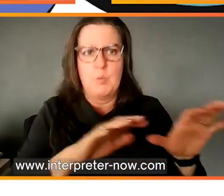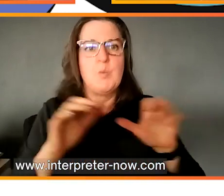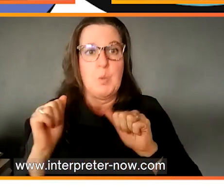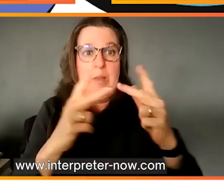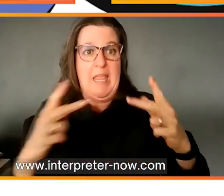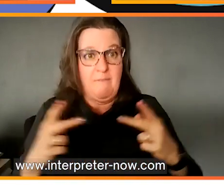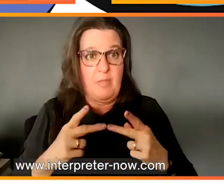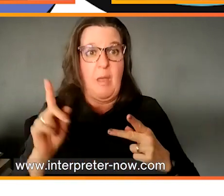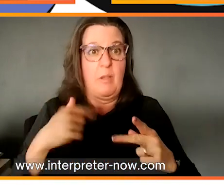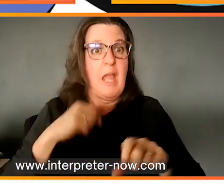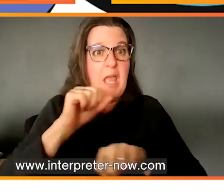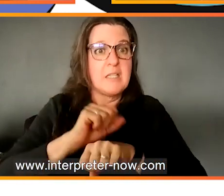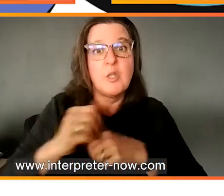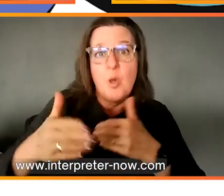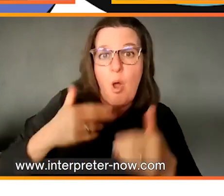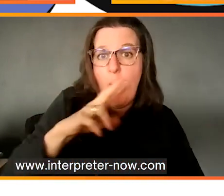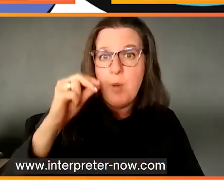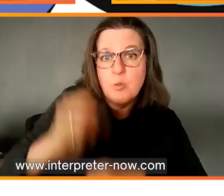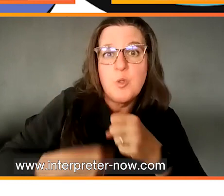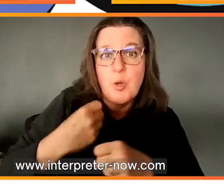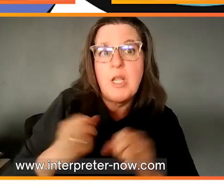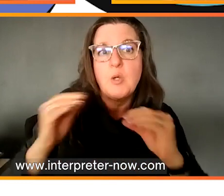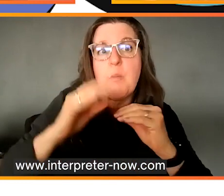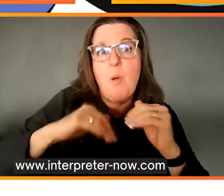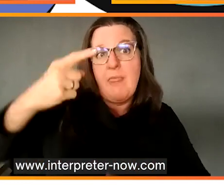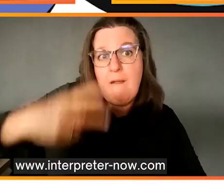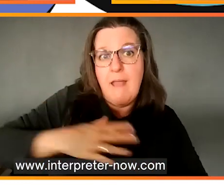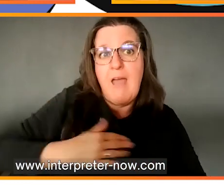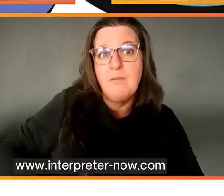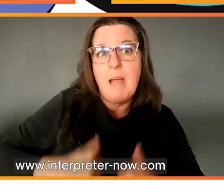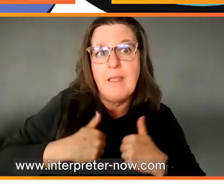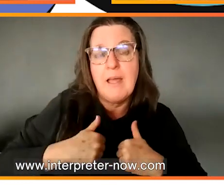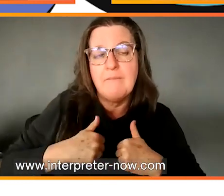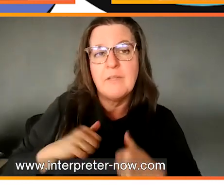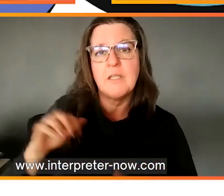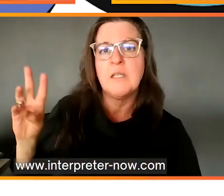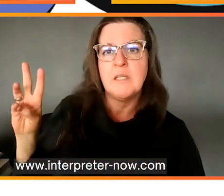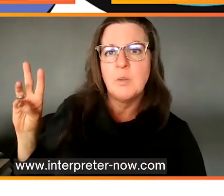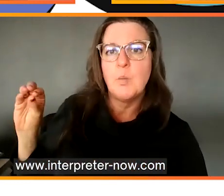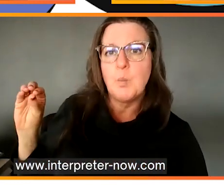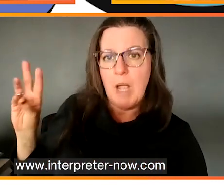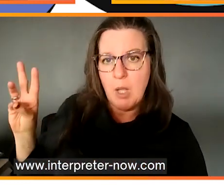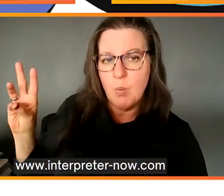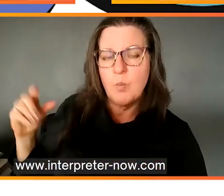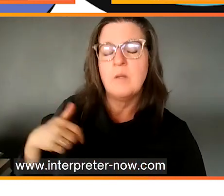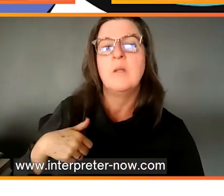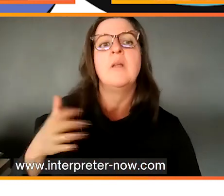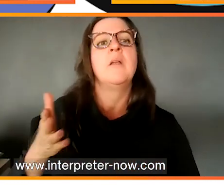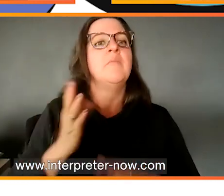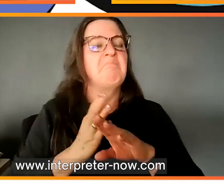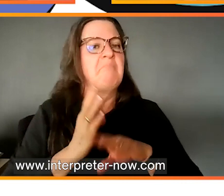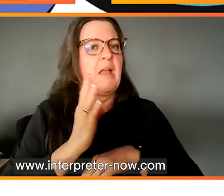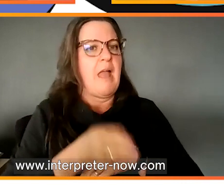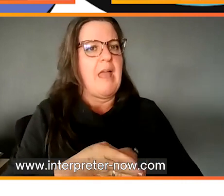to learn and to process what I had gone through. And where I started was